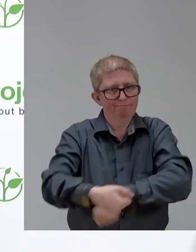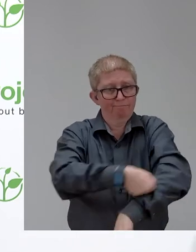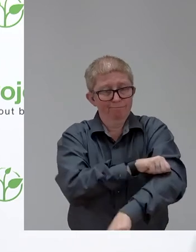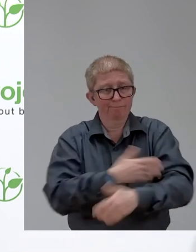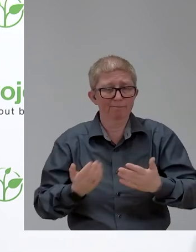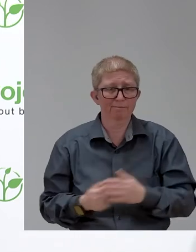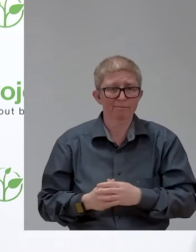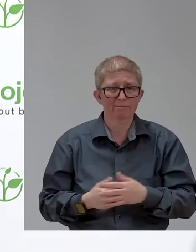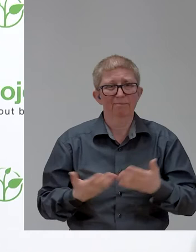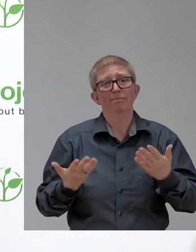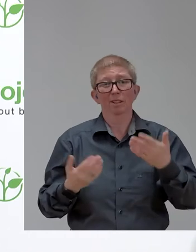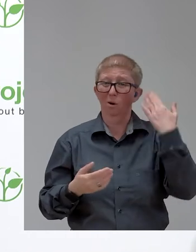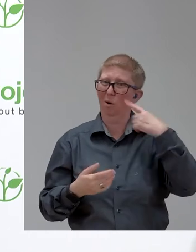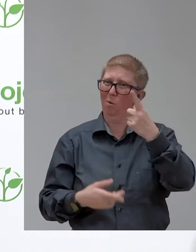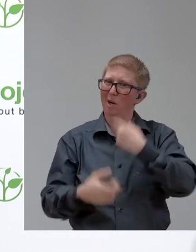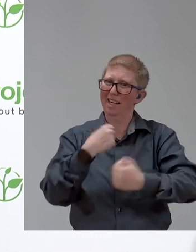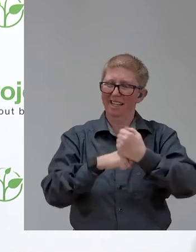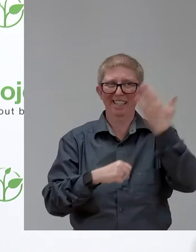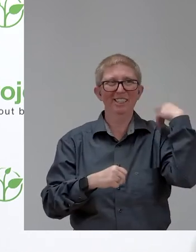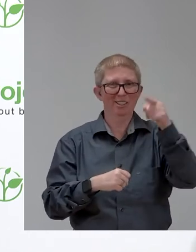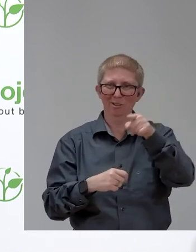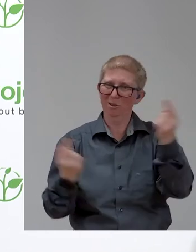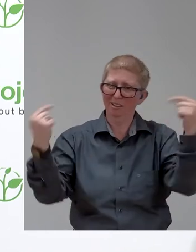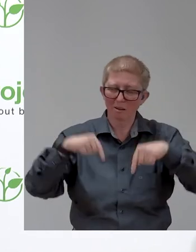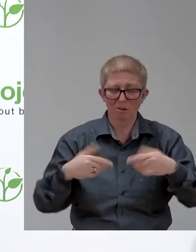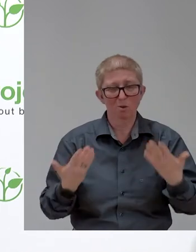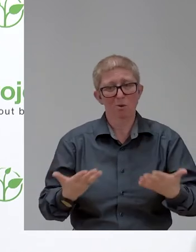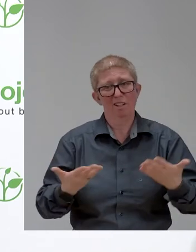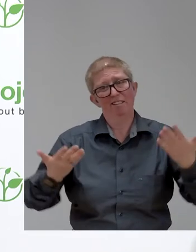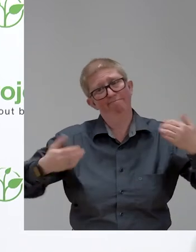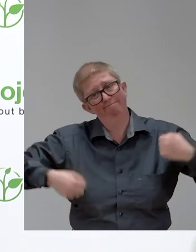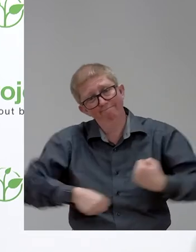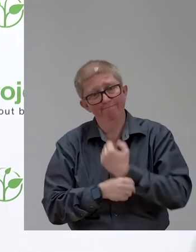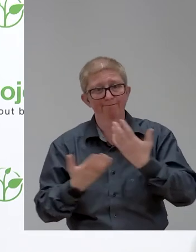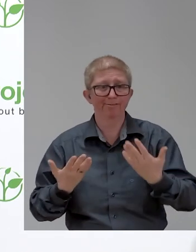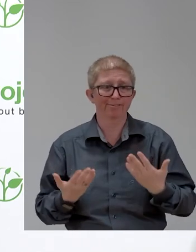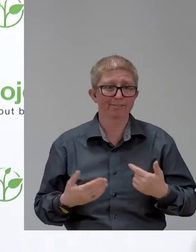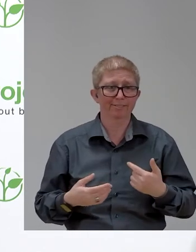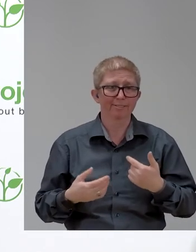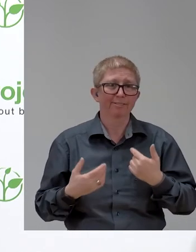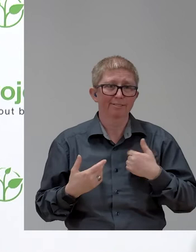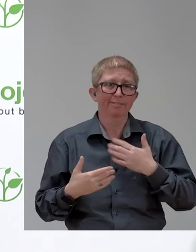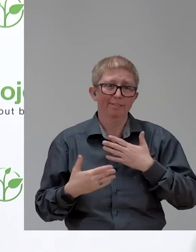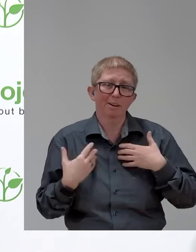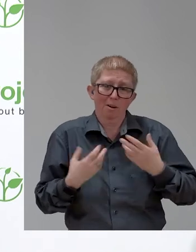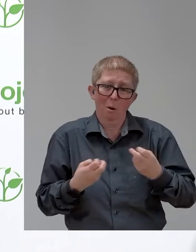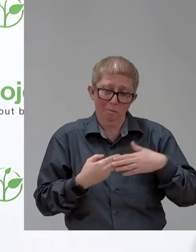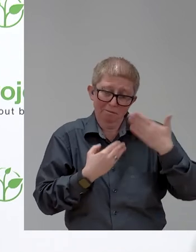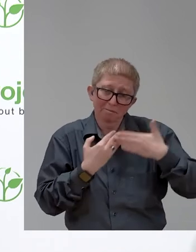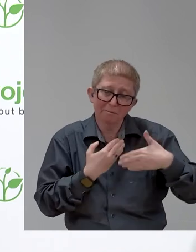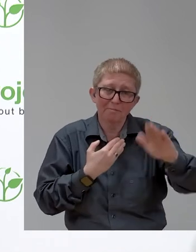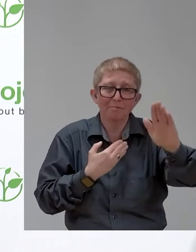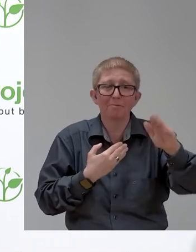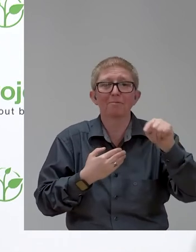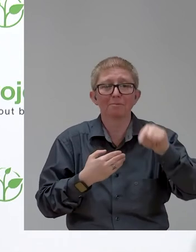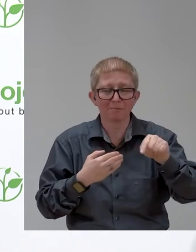looking forward to meeting in person anytime soon. I won't keep you any longer because you have a keynote speech in the next hour, so